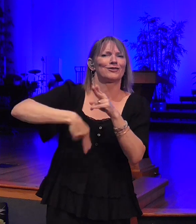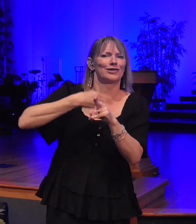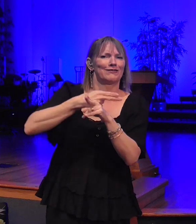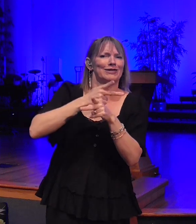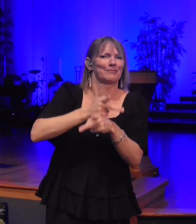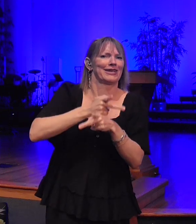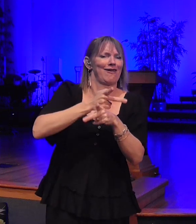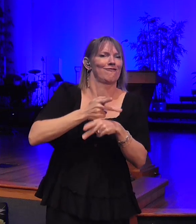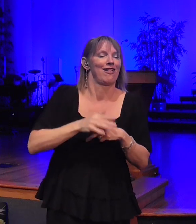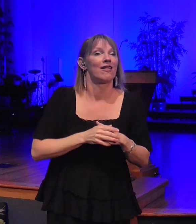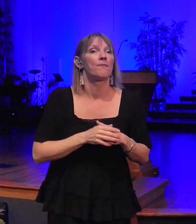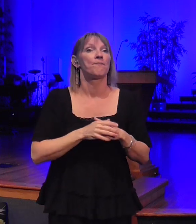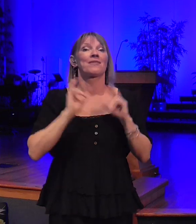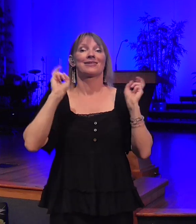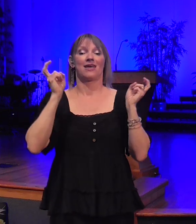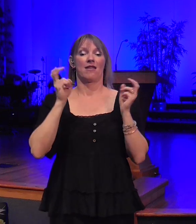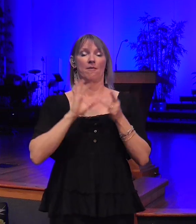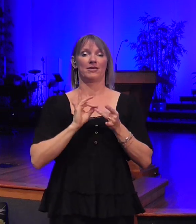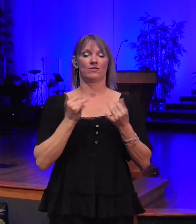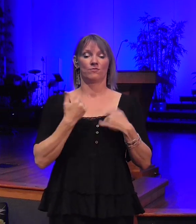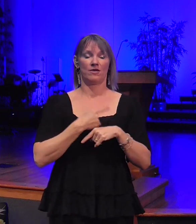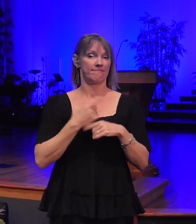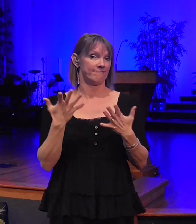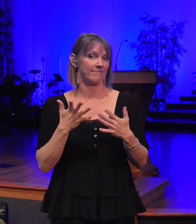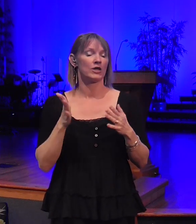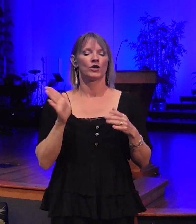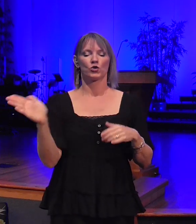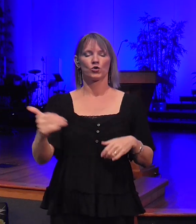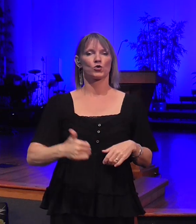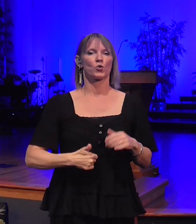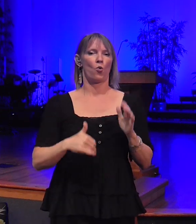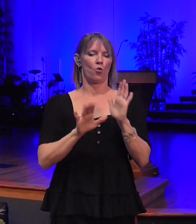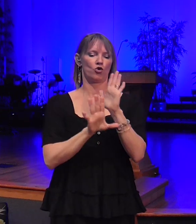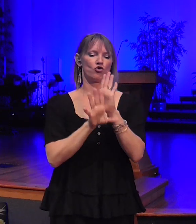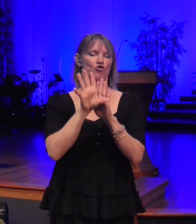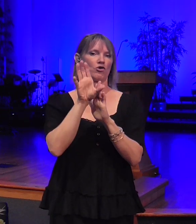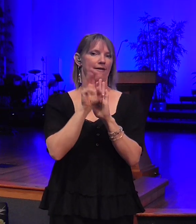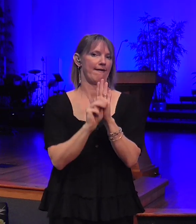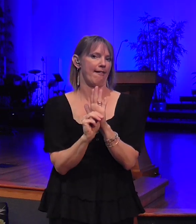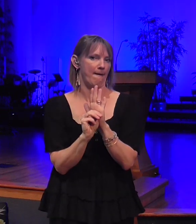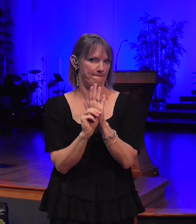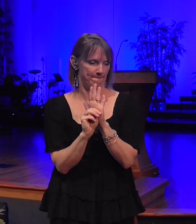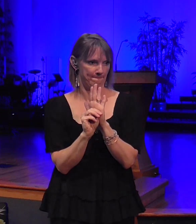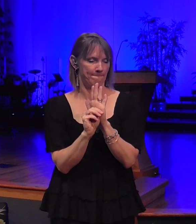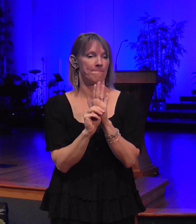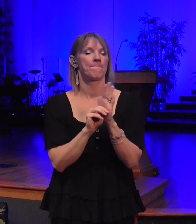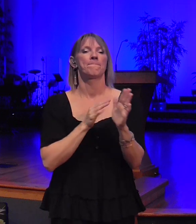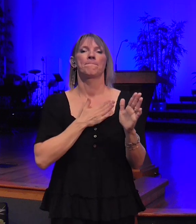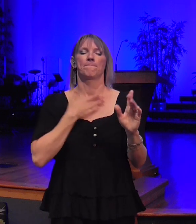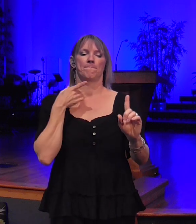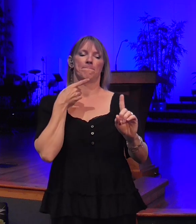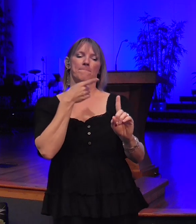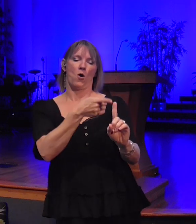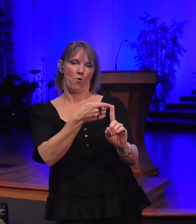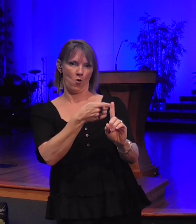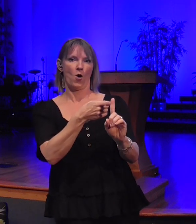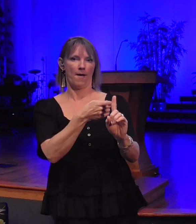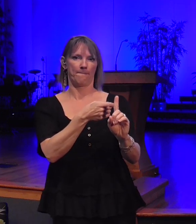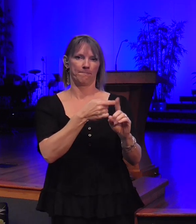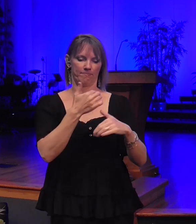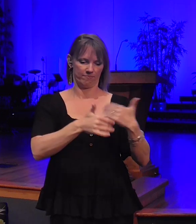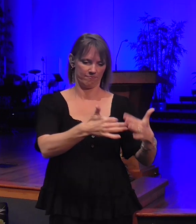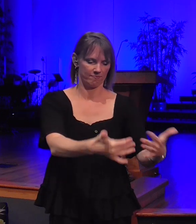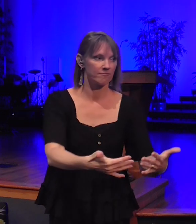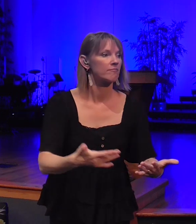The title of the message today is The Soul's Curriculum. And the point that I want to get to is, as much as we get caught up